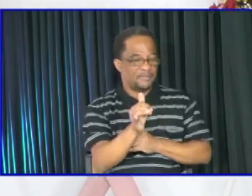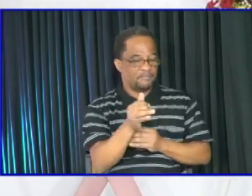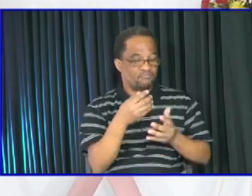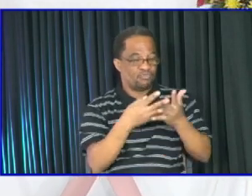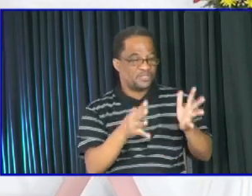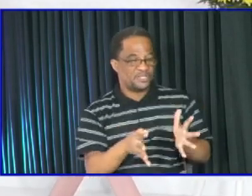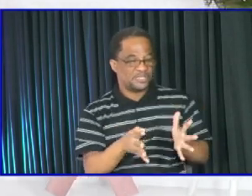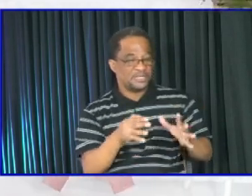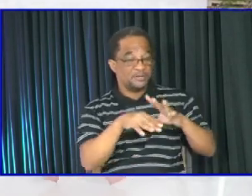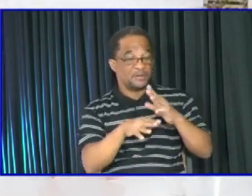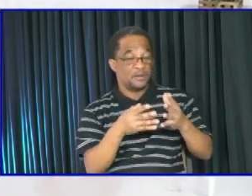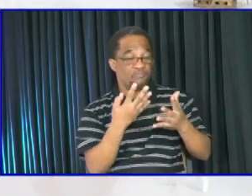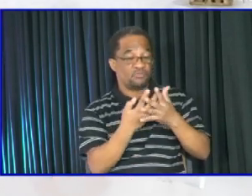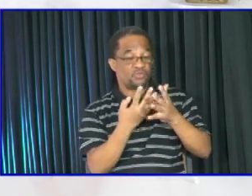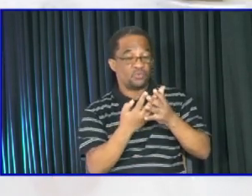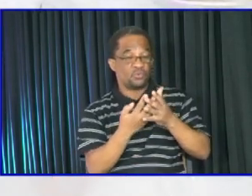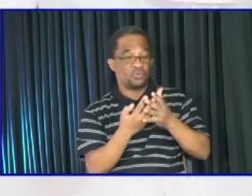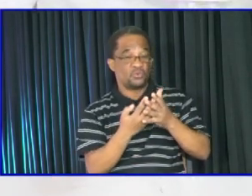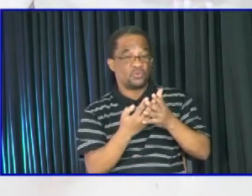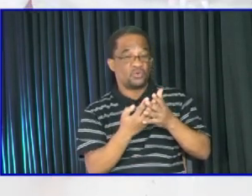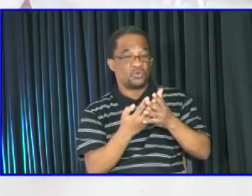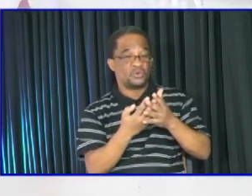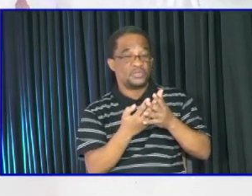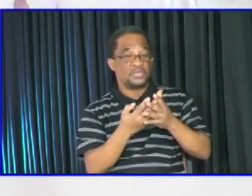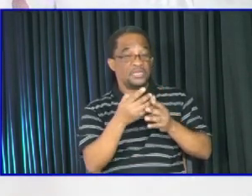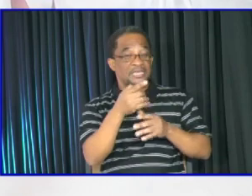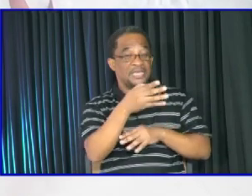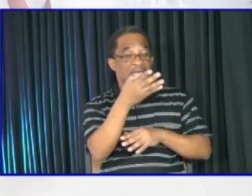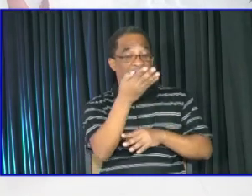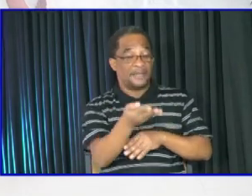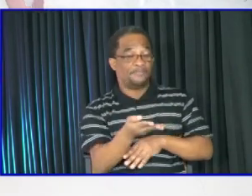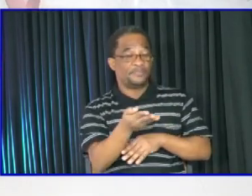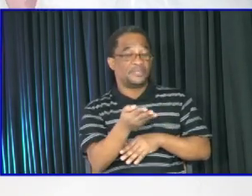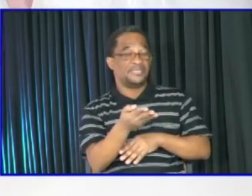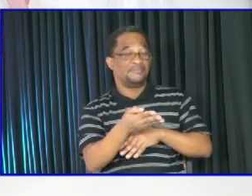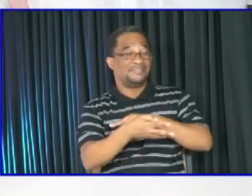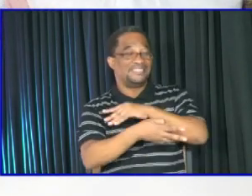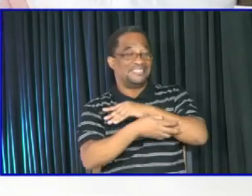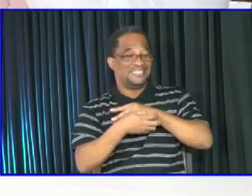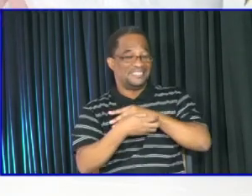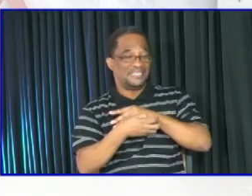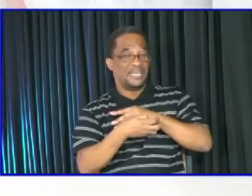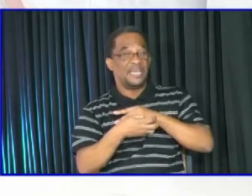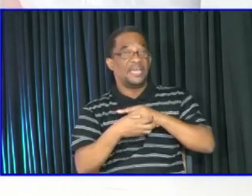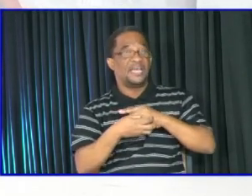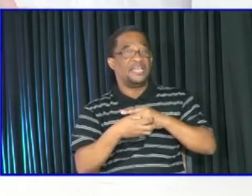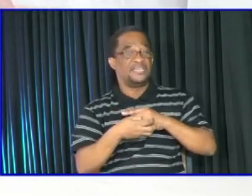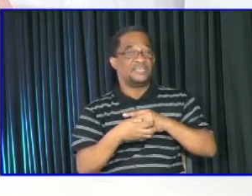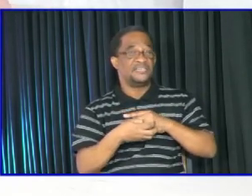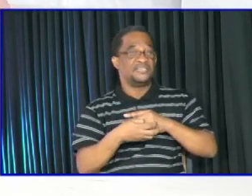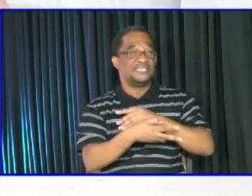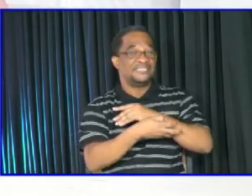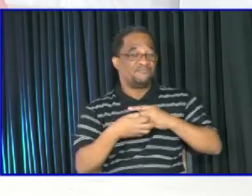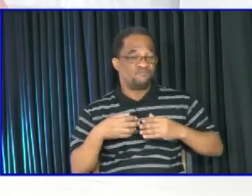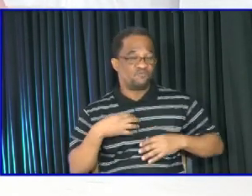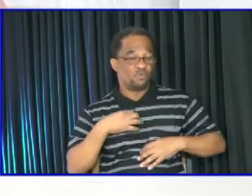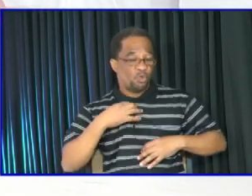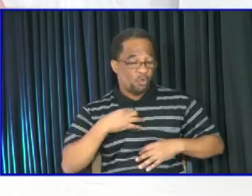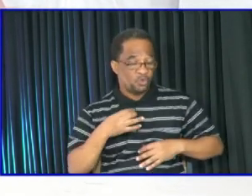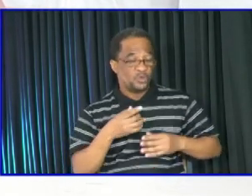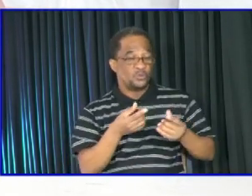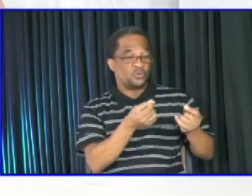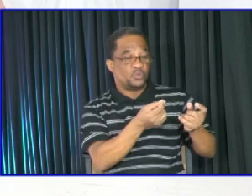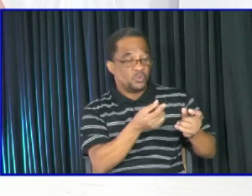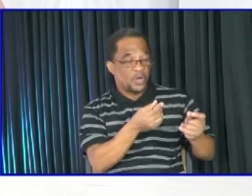daughters. Barabbas is the one who stole their goods and threatens their lives. Barabbas was a threat